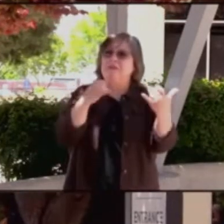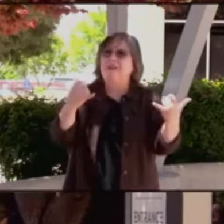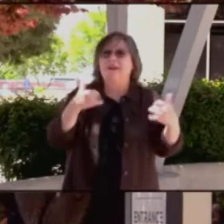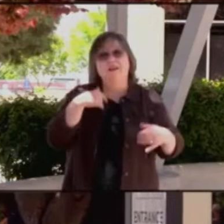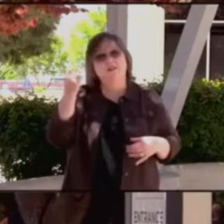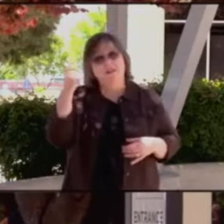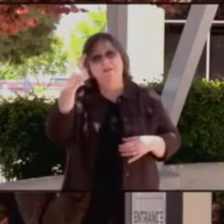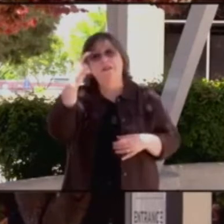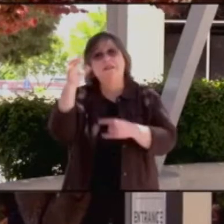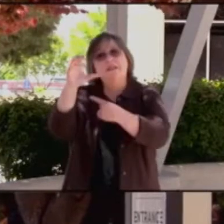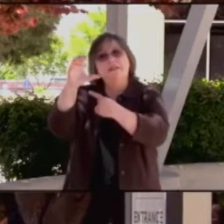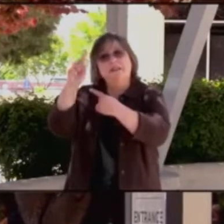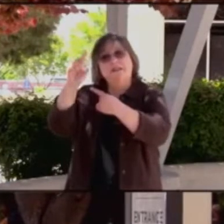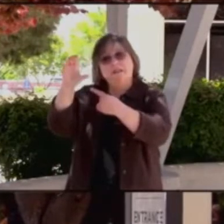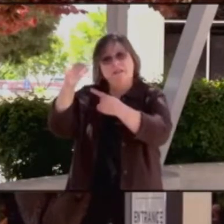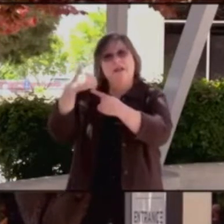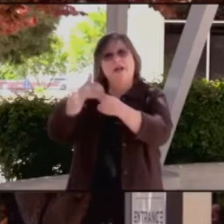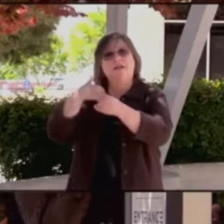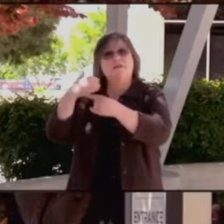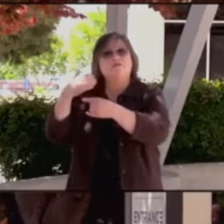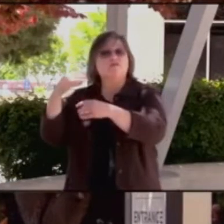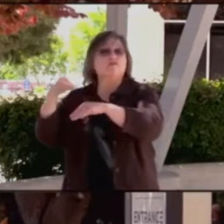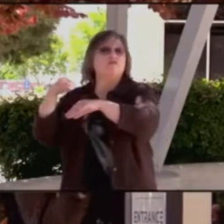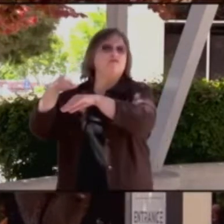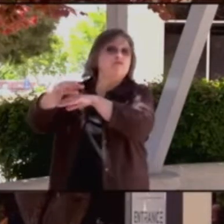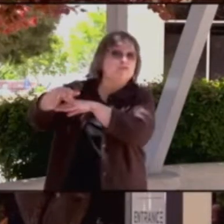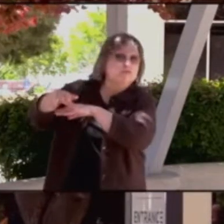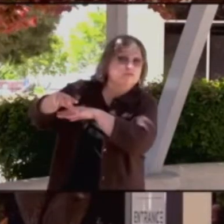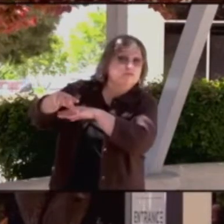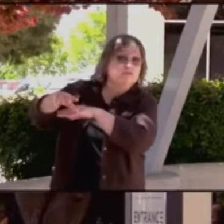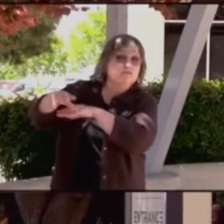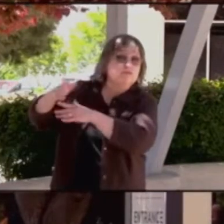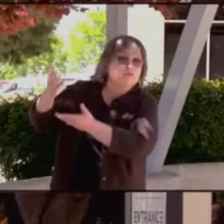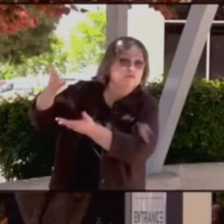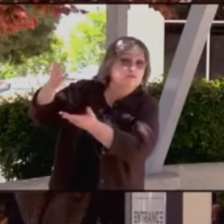masking guidance. And what I want to say is this. The CDC got the